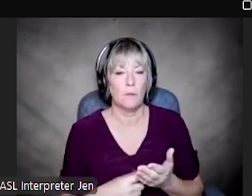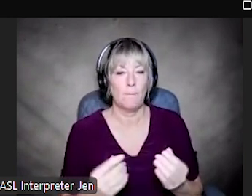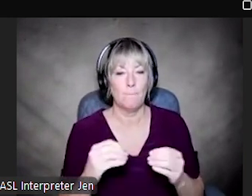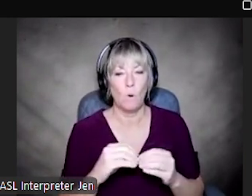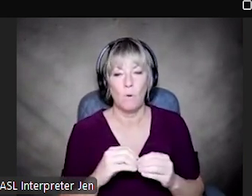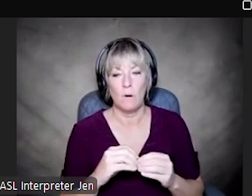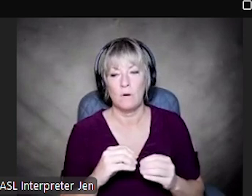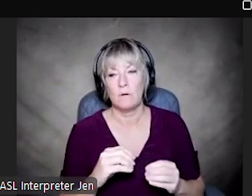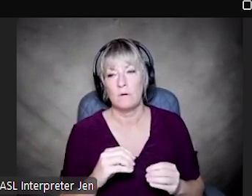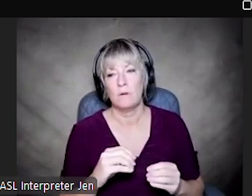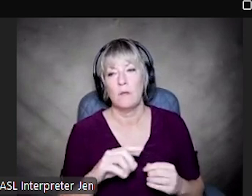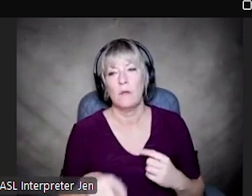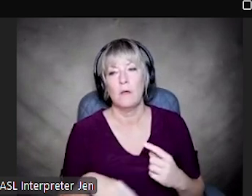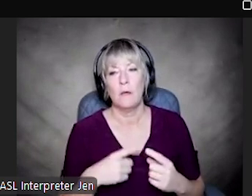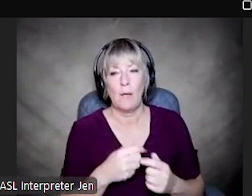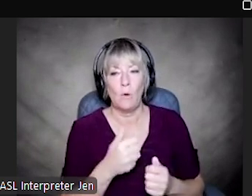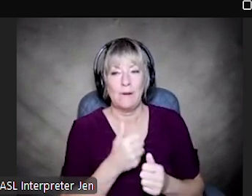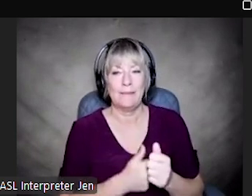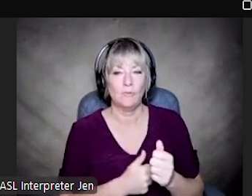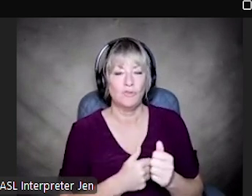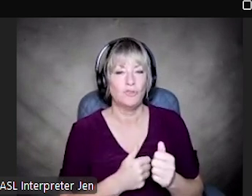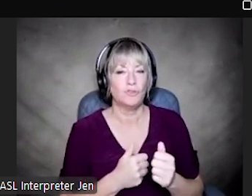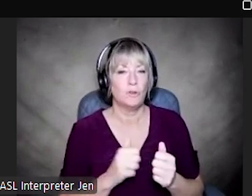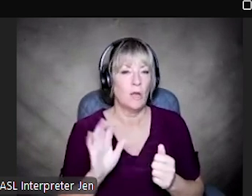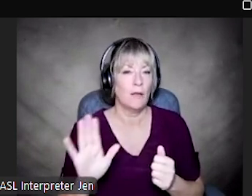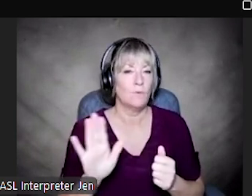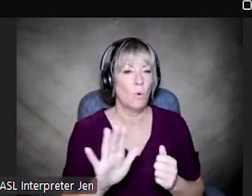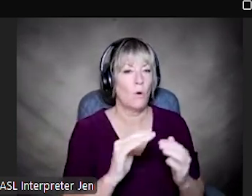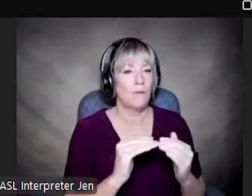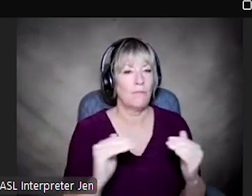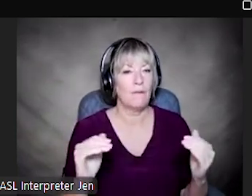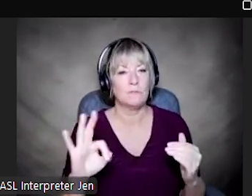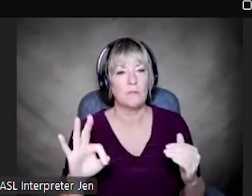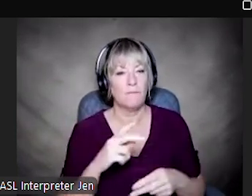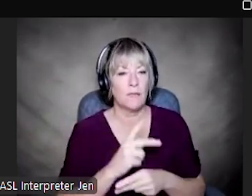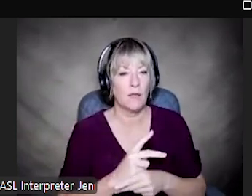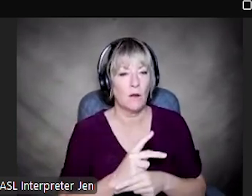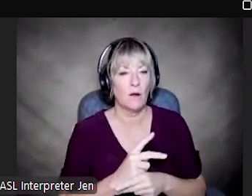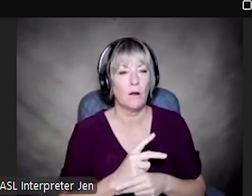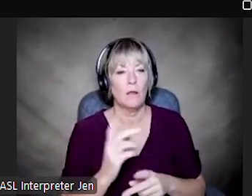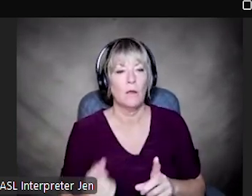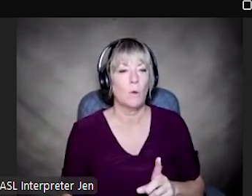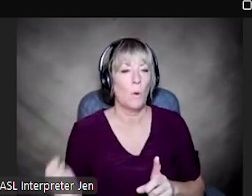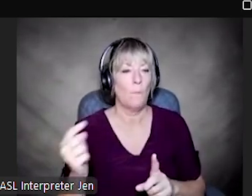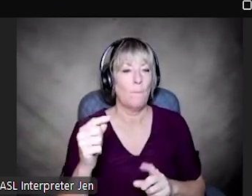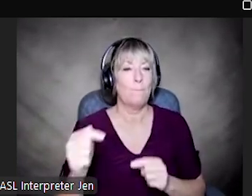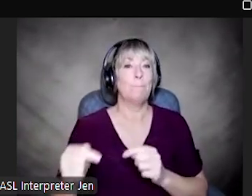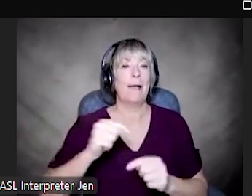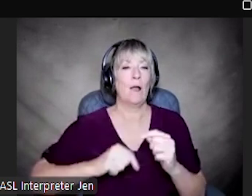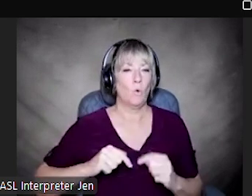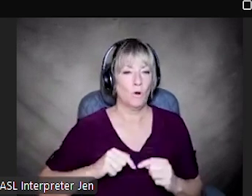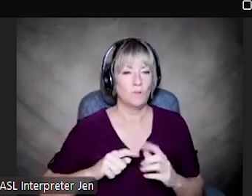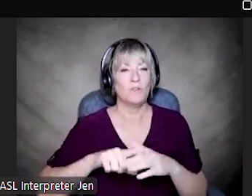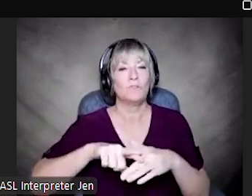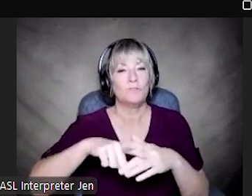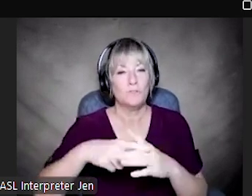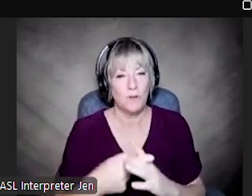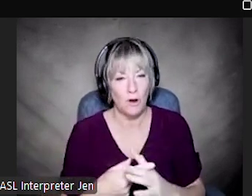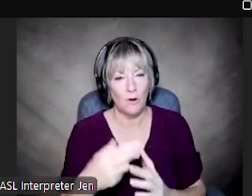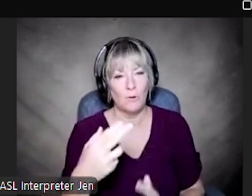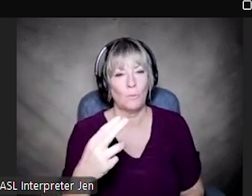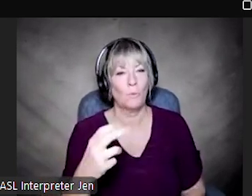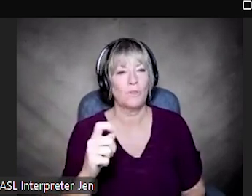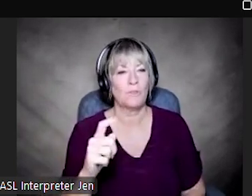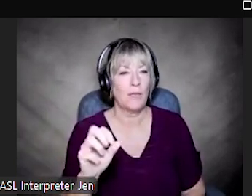more about each of your levels of care. We're gonna go backwards this time and start with